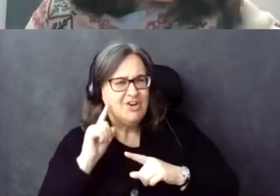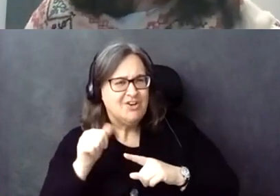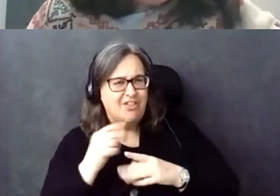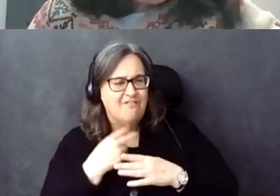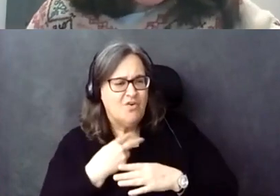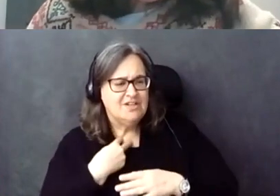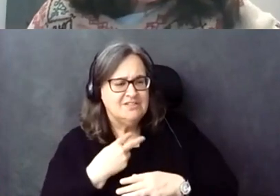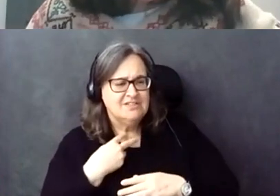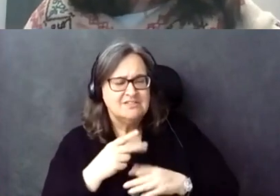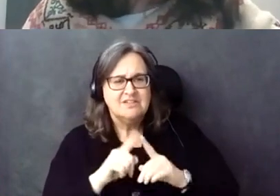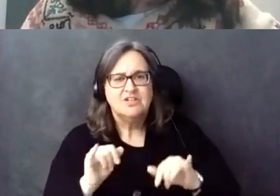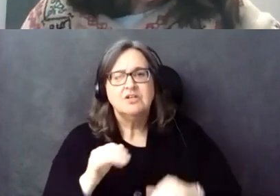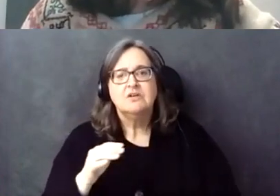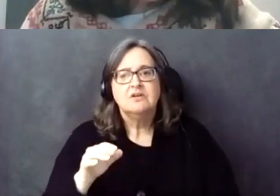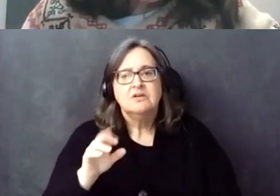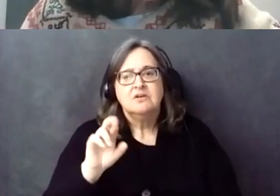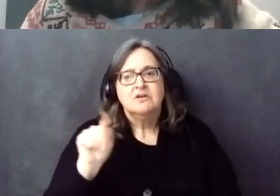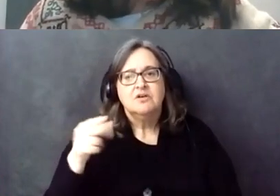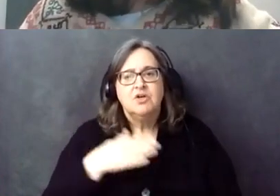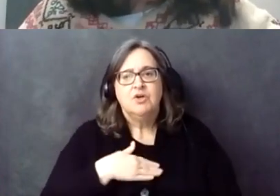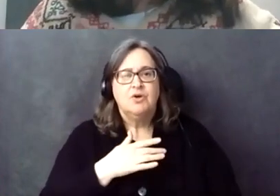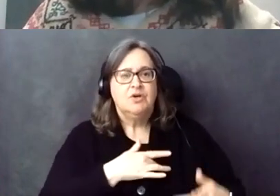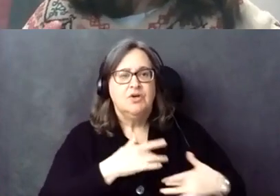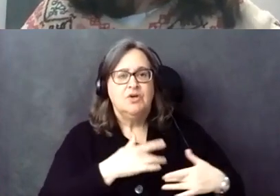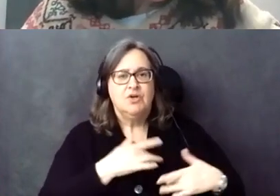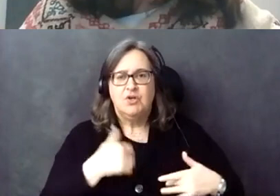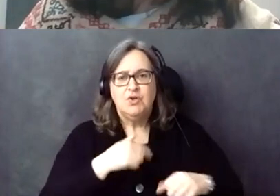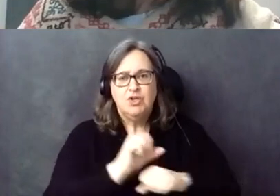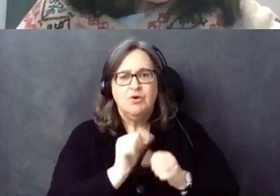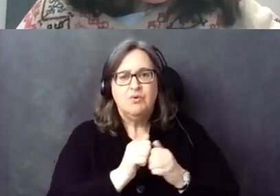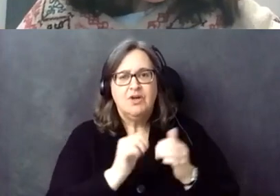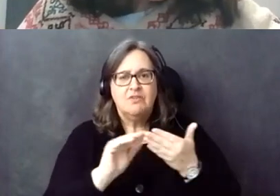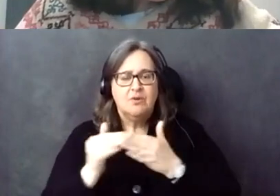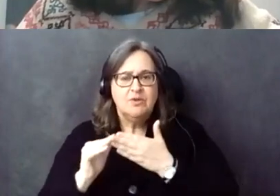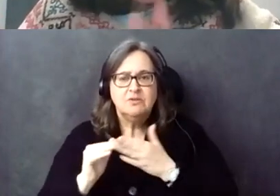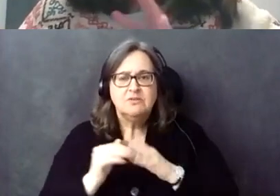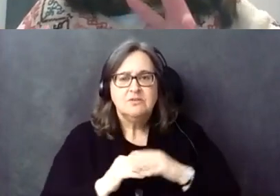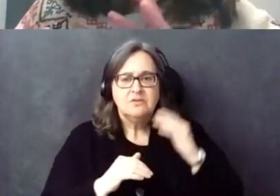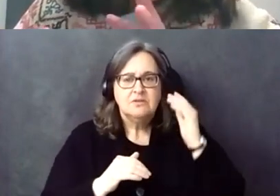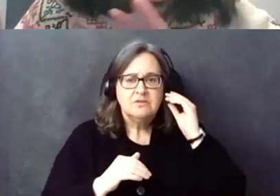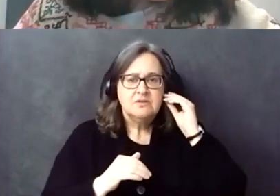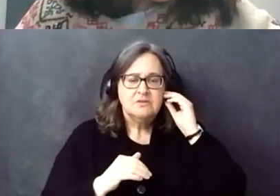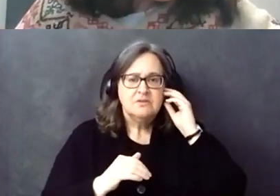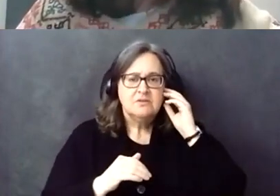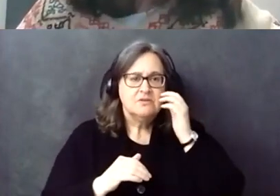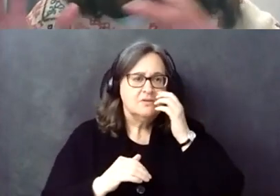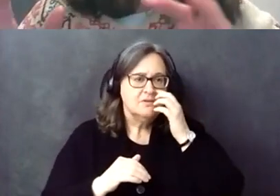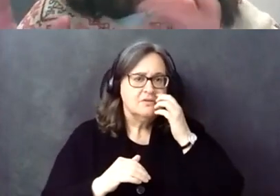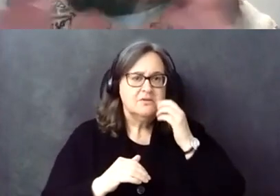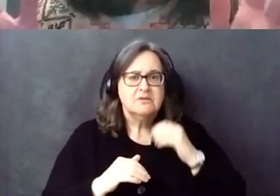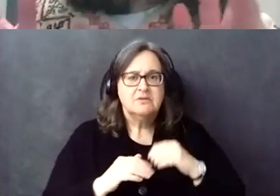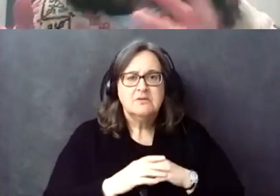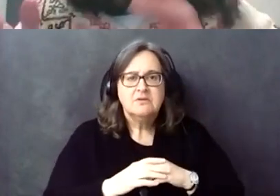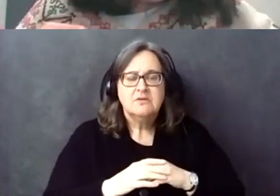I guess my concern more is because we work with communities, and while CDOT, you